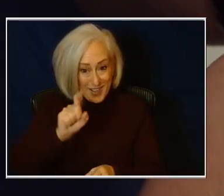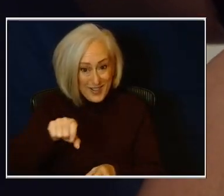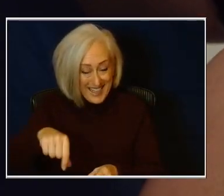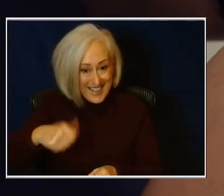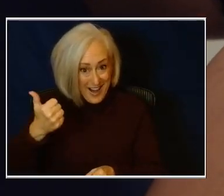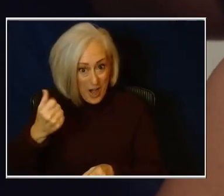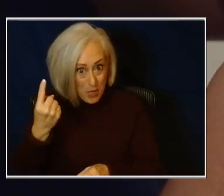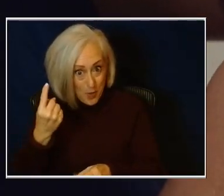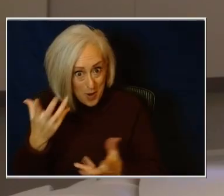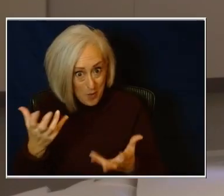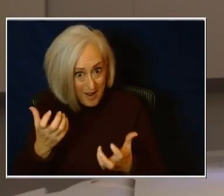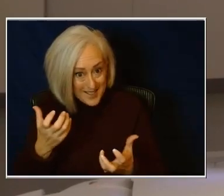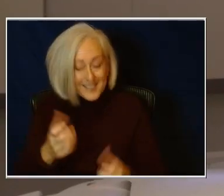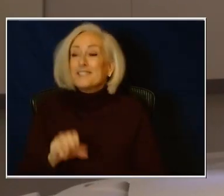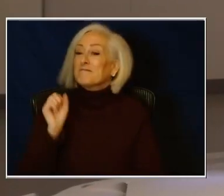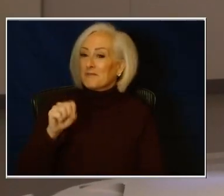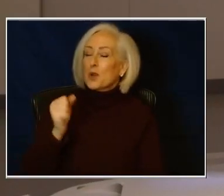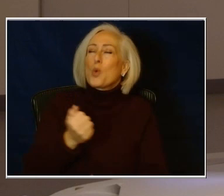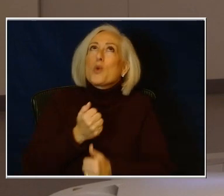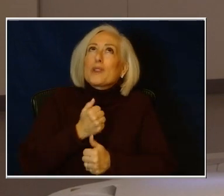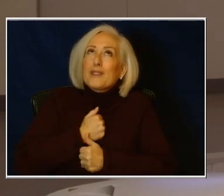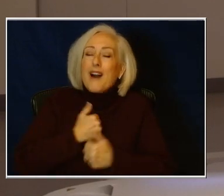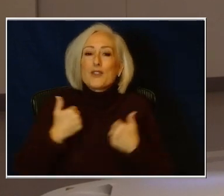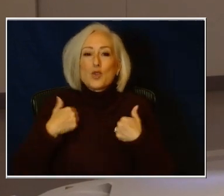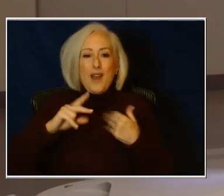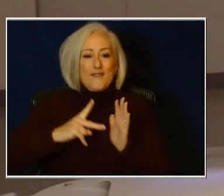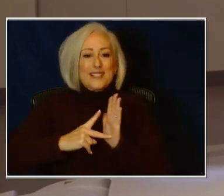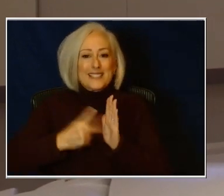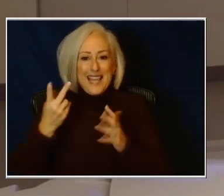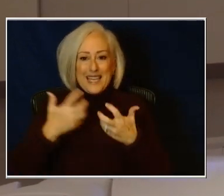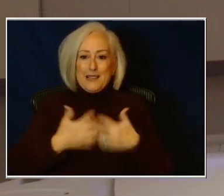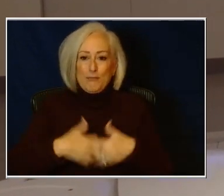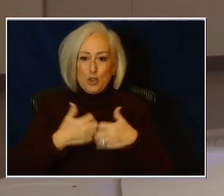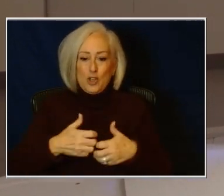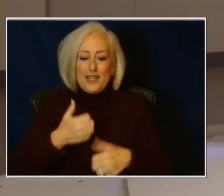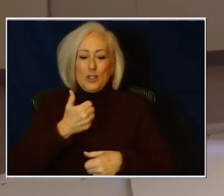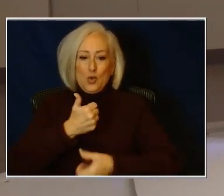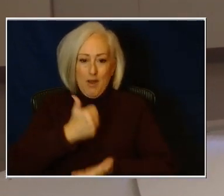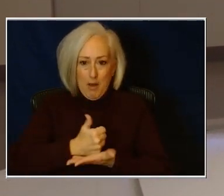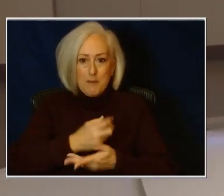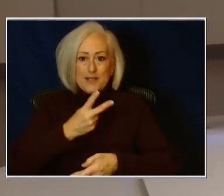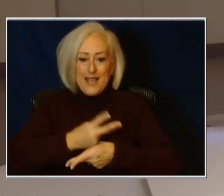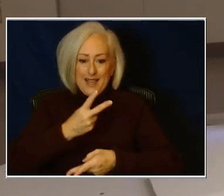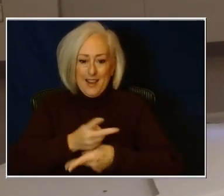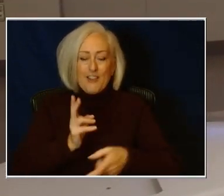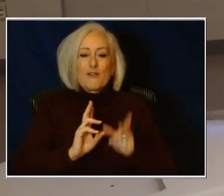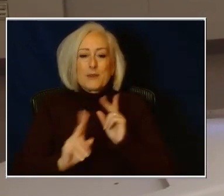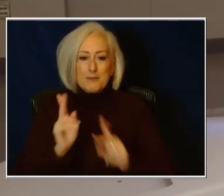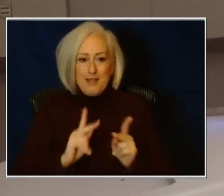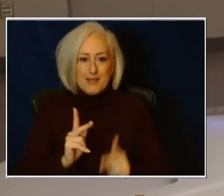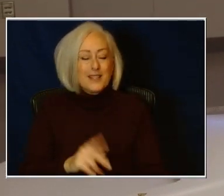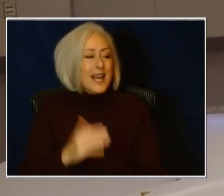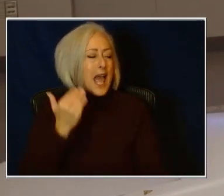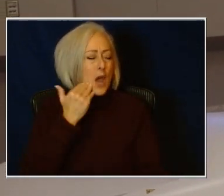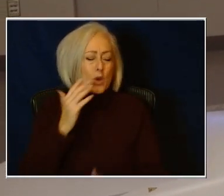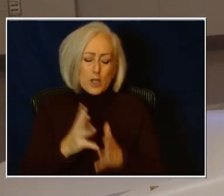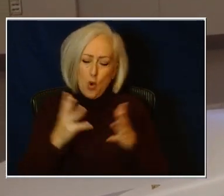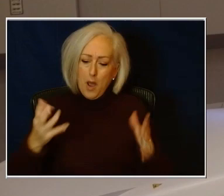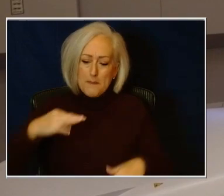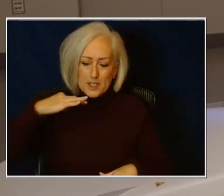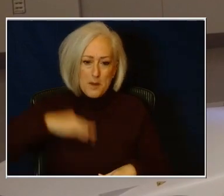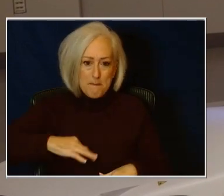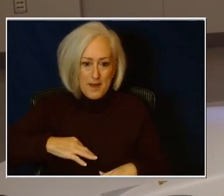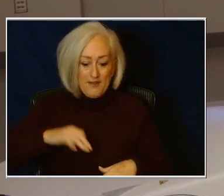would love to have a second one to be able to take care of even more patients here. Absolutely. That's a big deal. And we know that it really benefits patients in the region who no longer have to